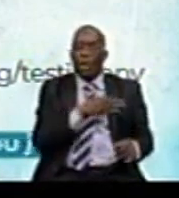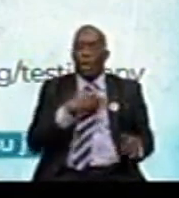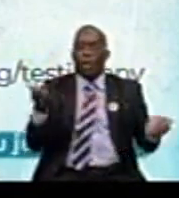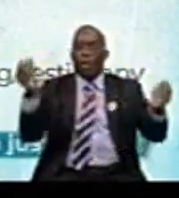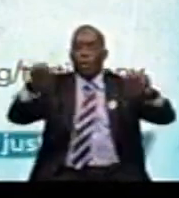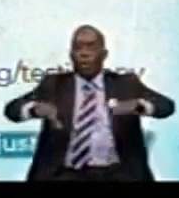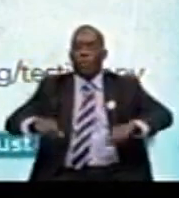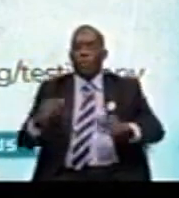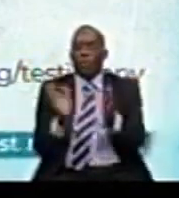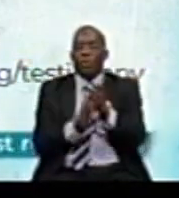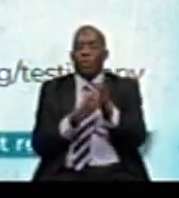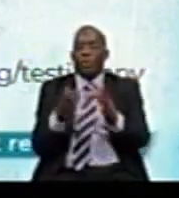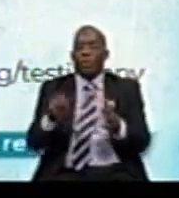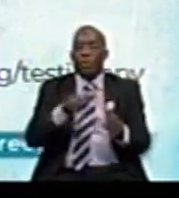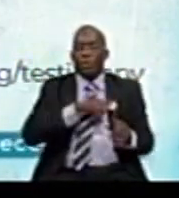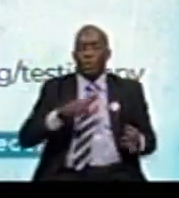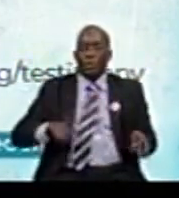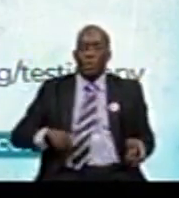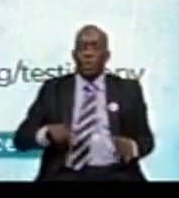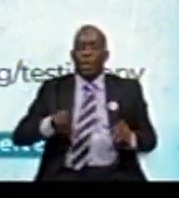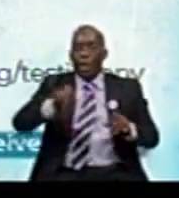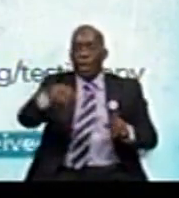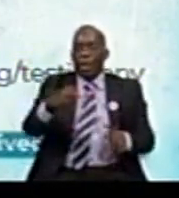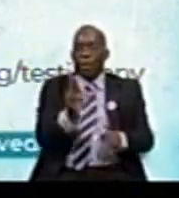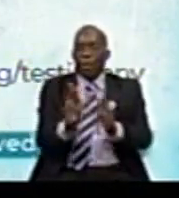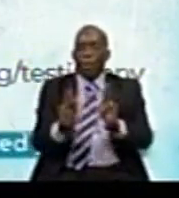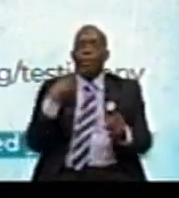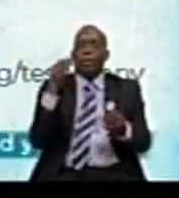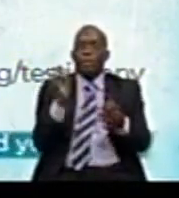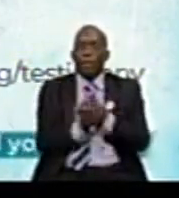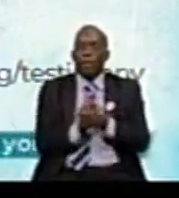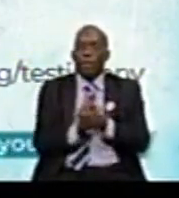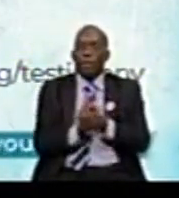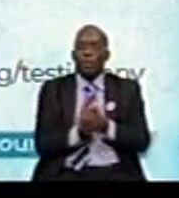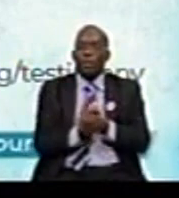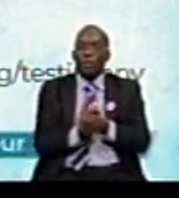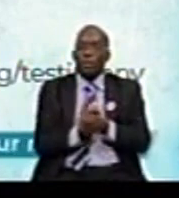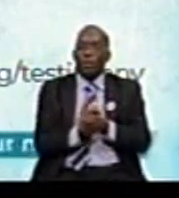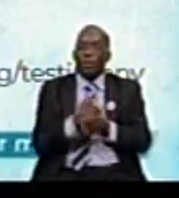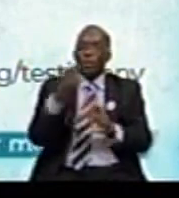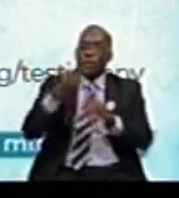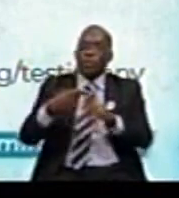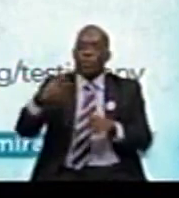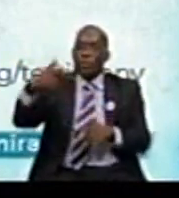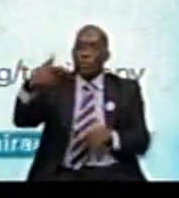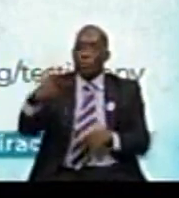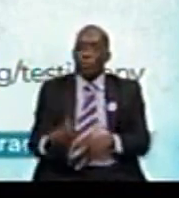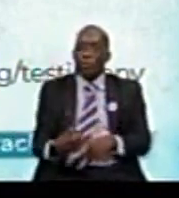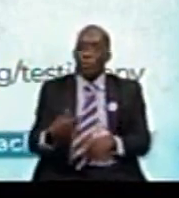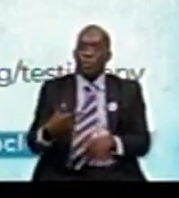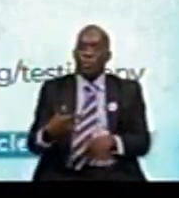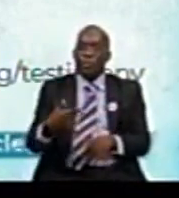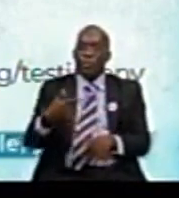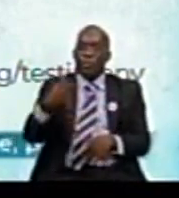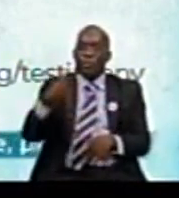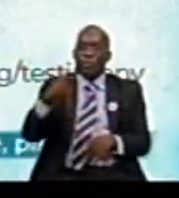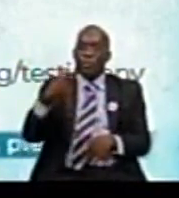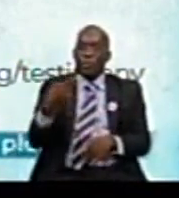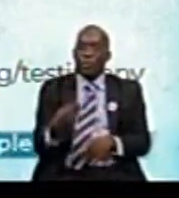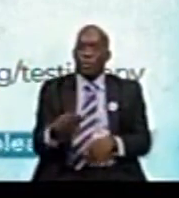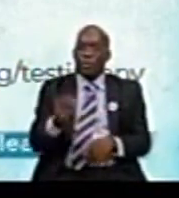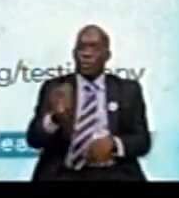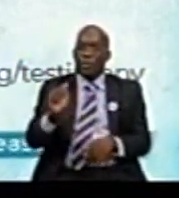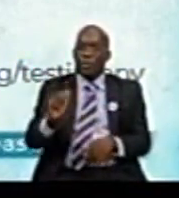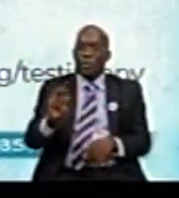And here we have another great testimony coming to us from Ghana, Bicham Division in